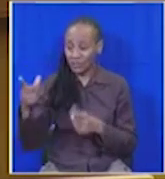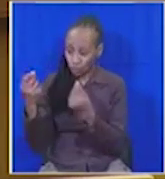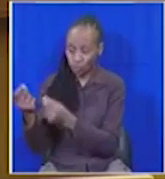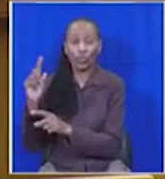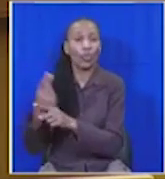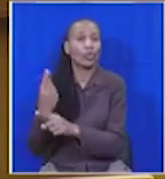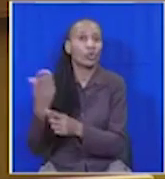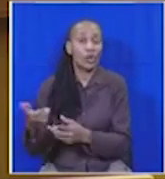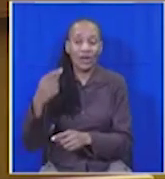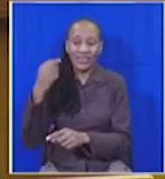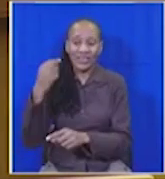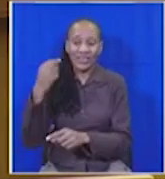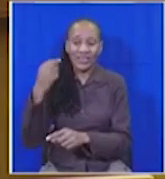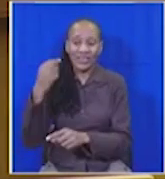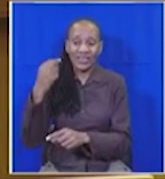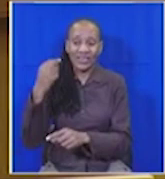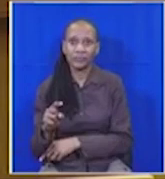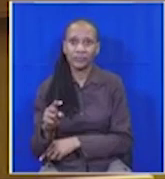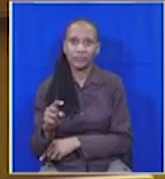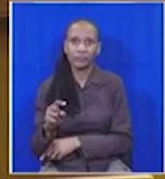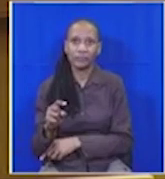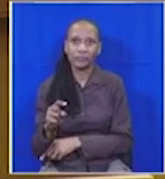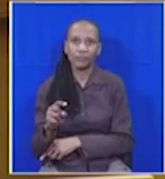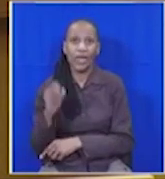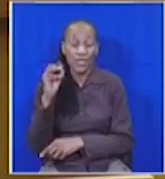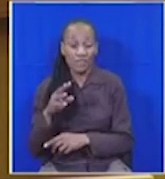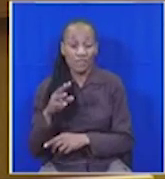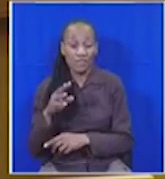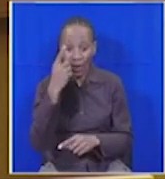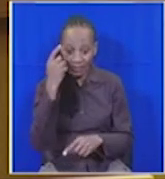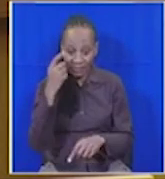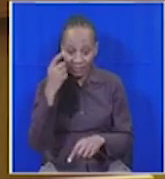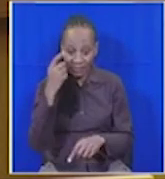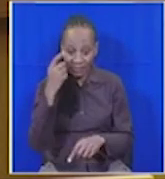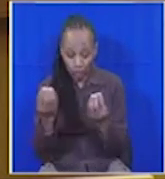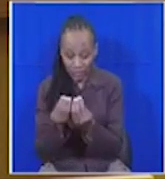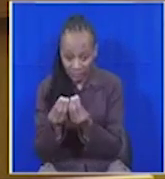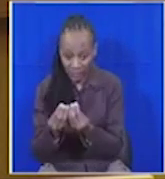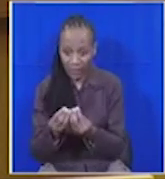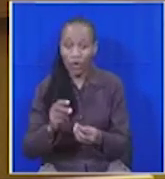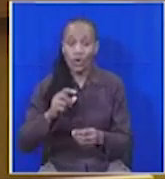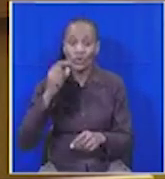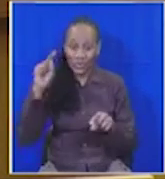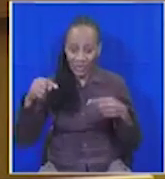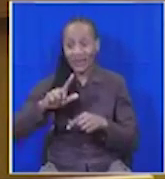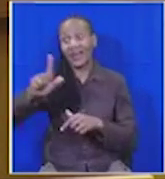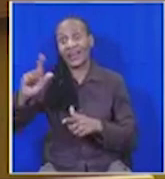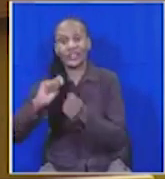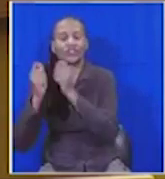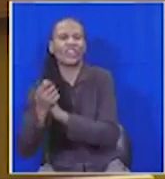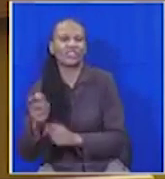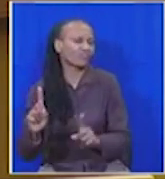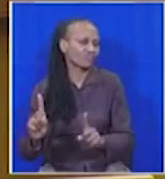moves on to say, Van Zyl Slabbert once warned that you can't out-Mau the Mau.